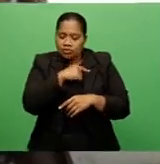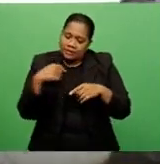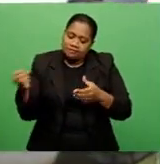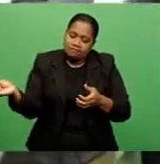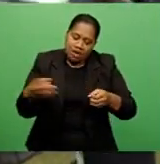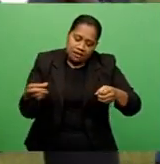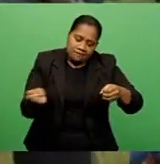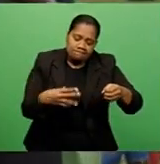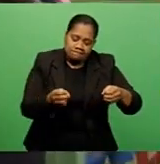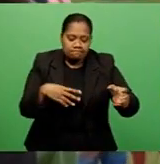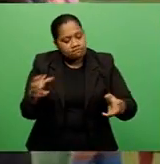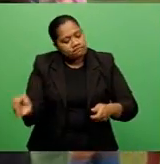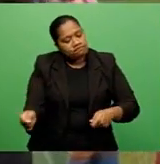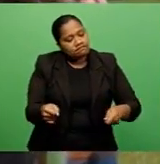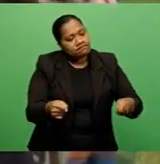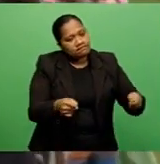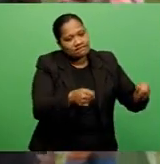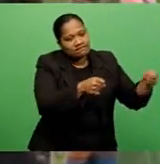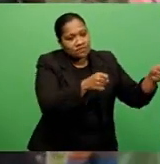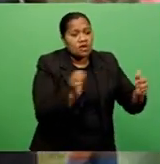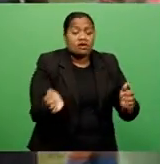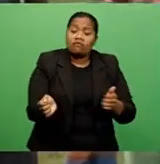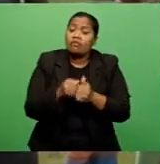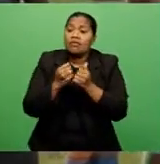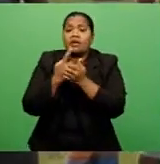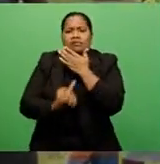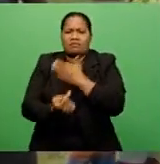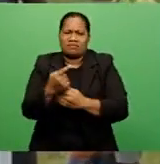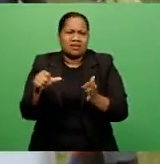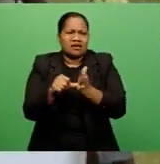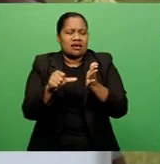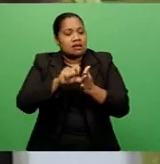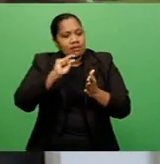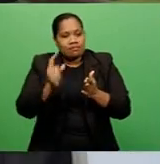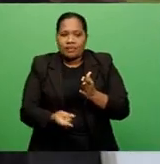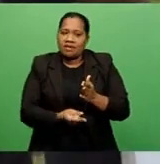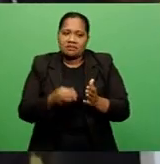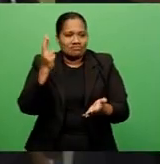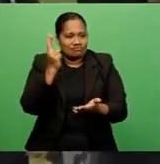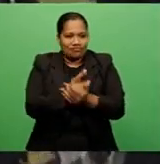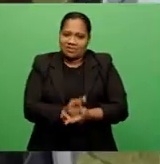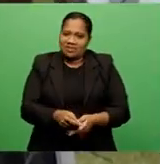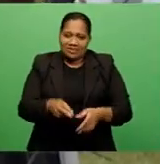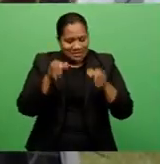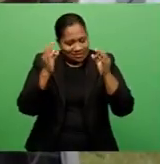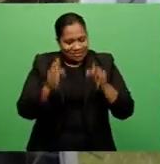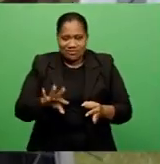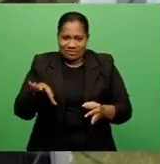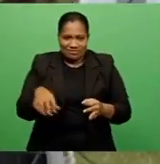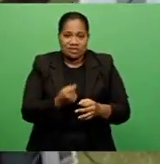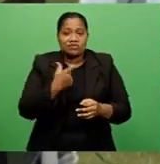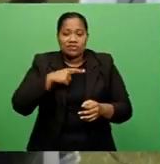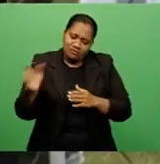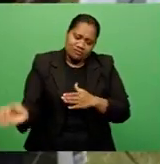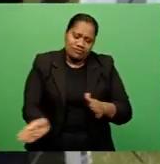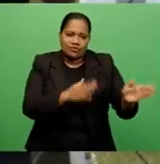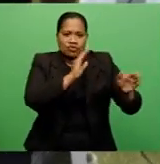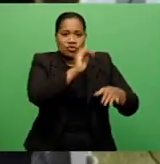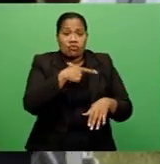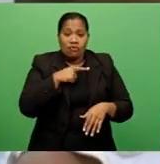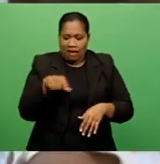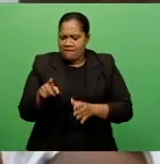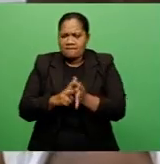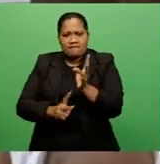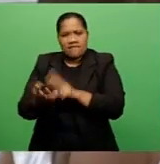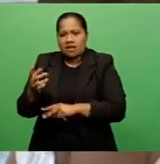moving. For many, it was a hard but necessary decision to move out of their homes after the village was declared unsafe.